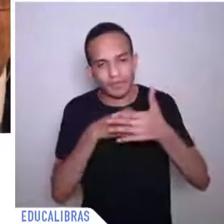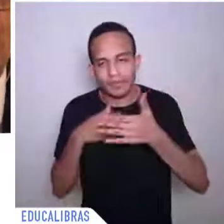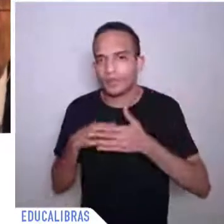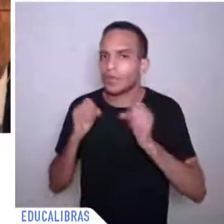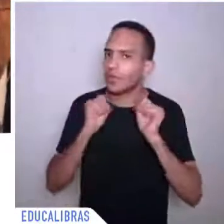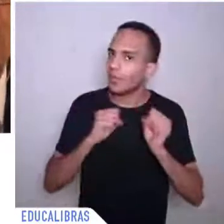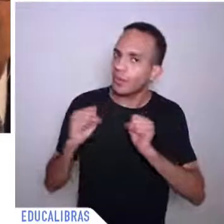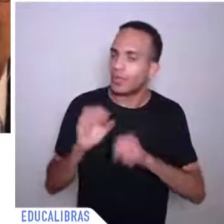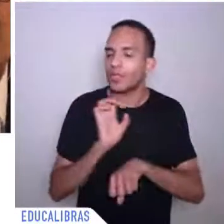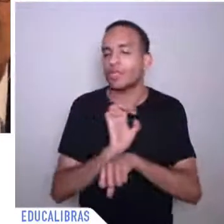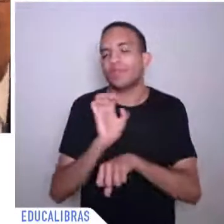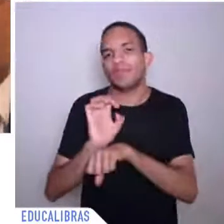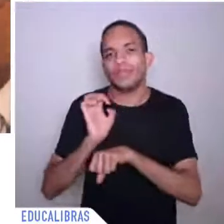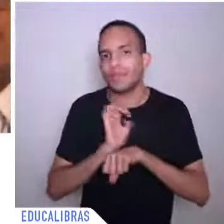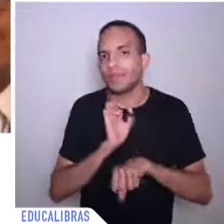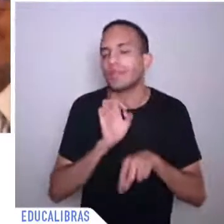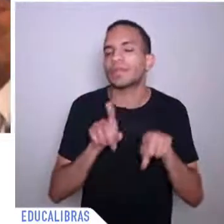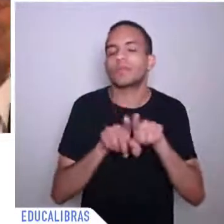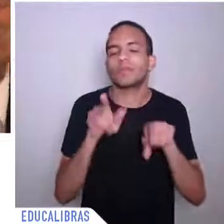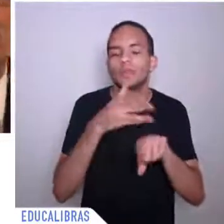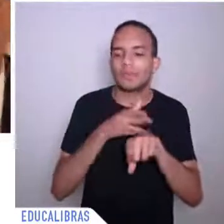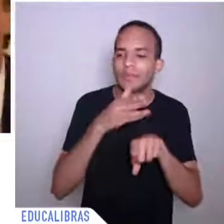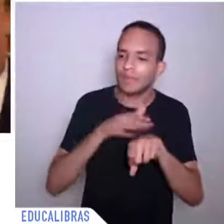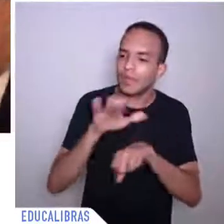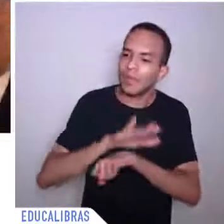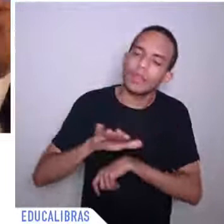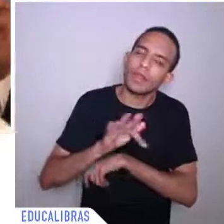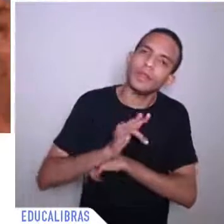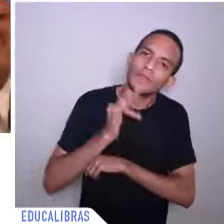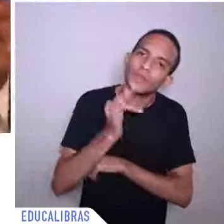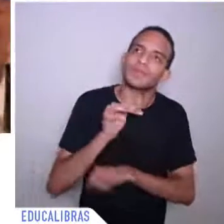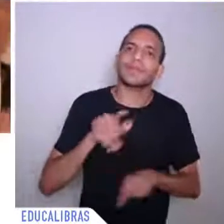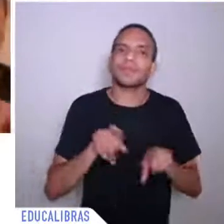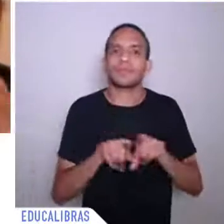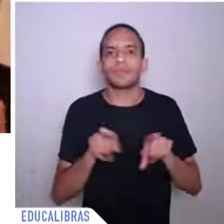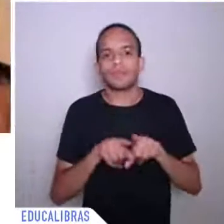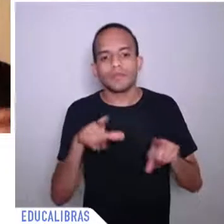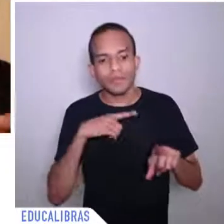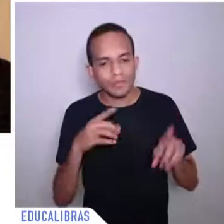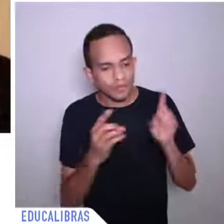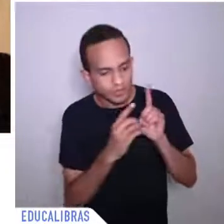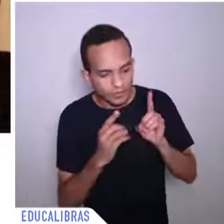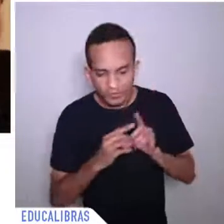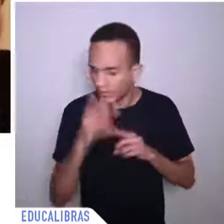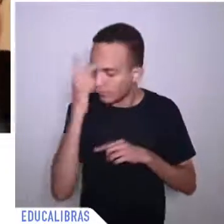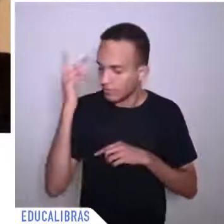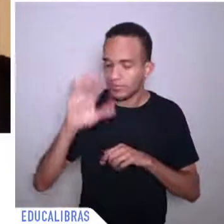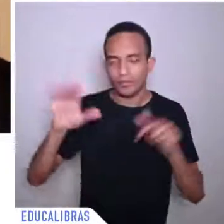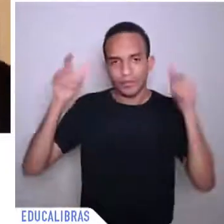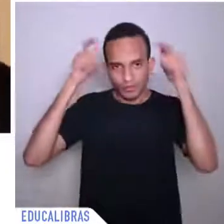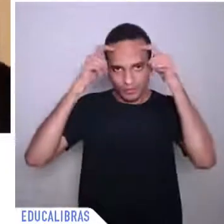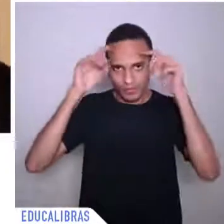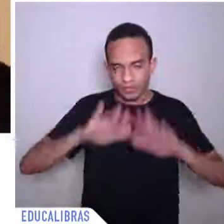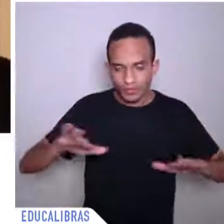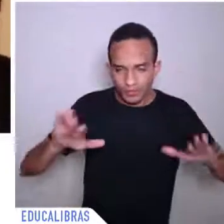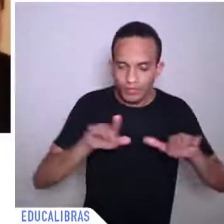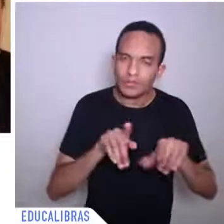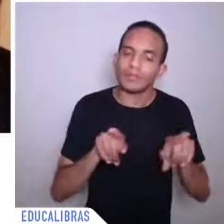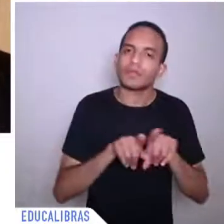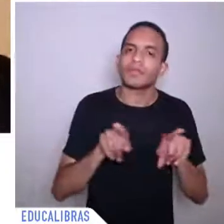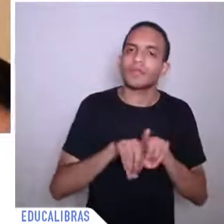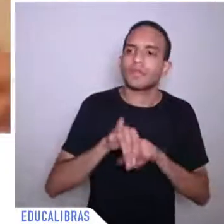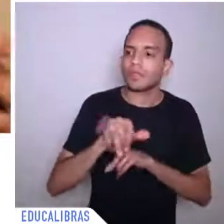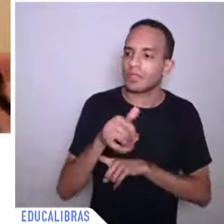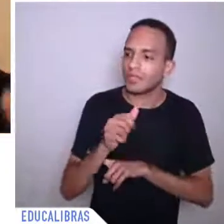Not wrongly, Montesquieu wrote The Spirit of Law and preparing the terrain for the future, despite